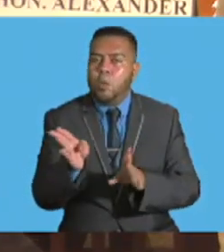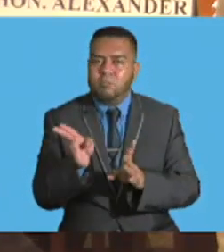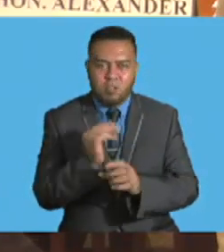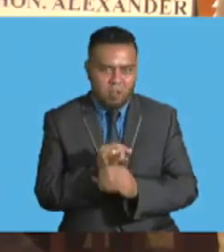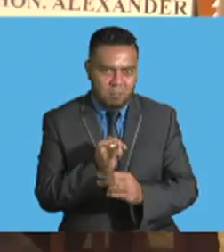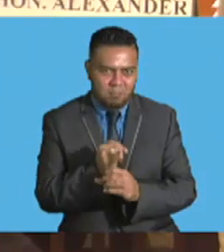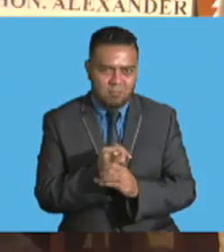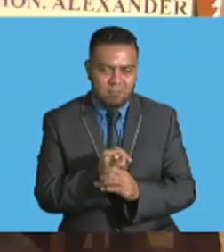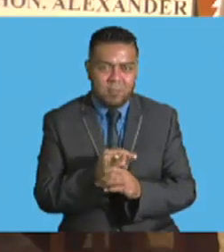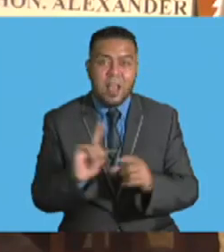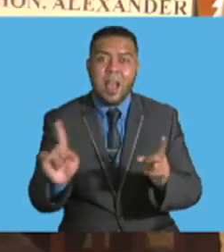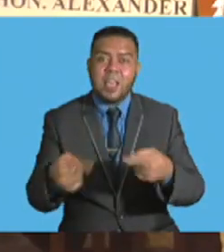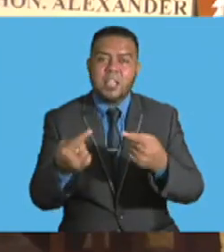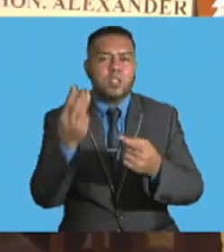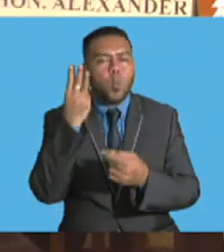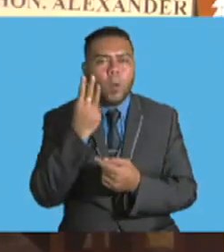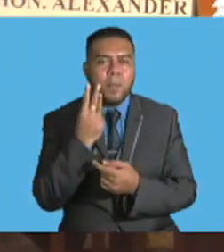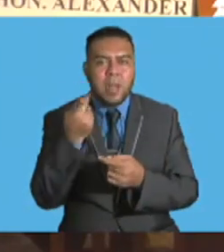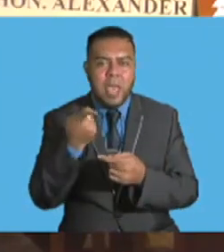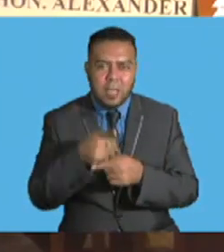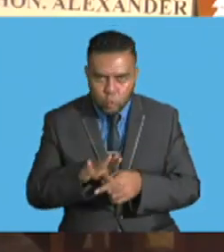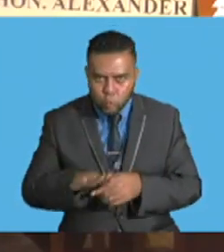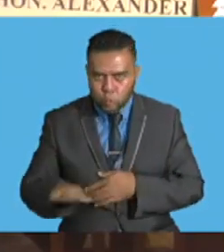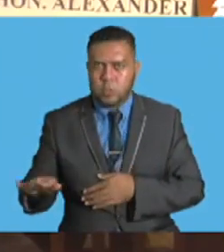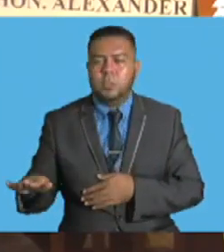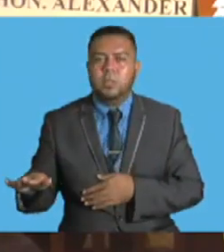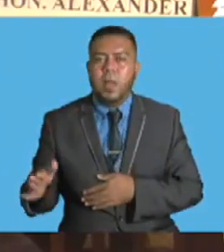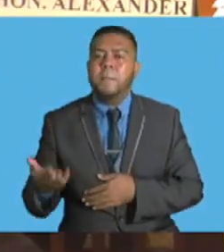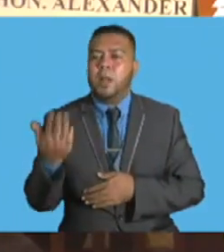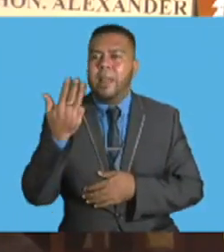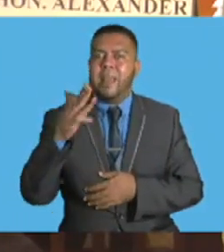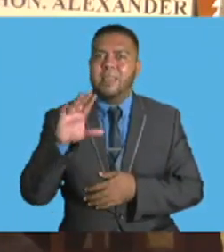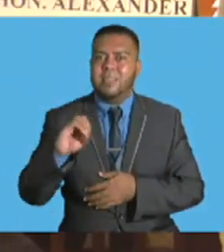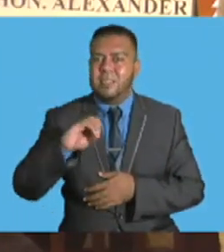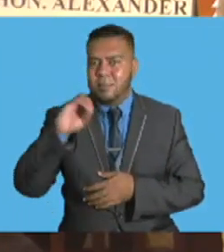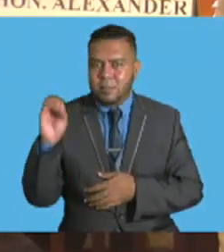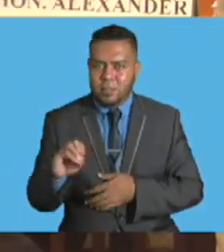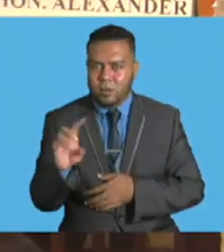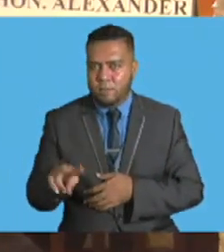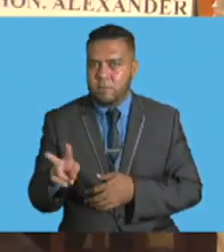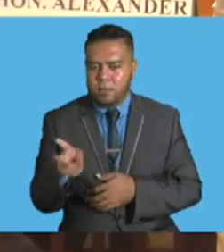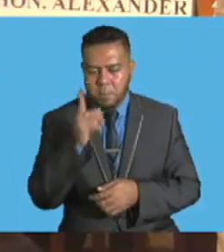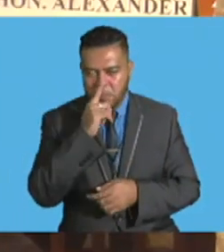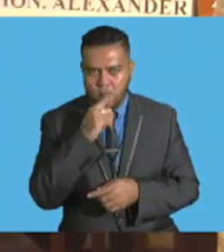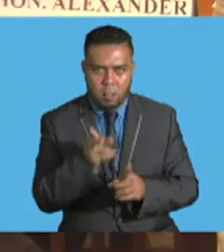mostly, again, against women and children, over 90% of the victims.